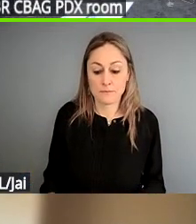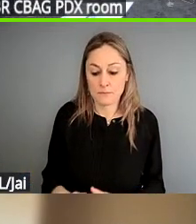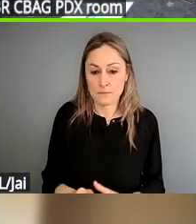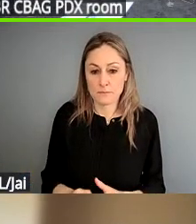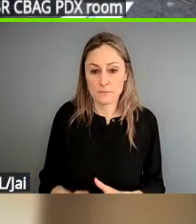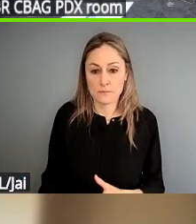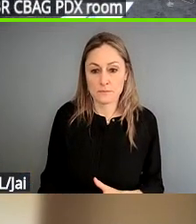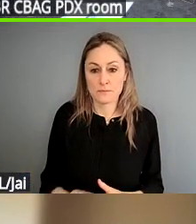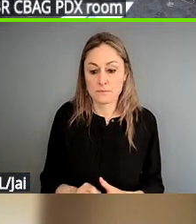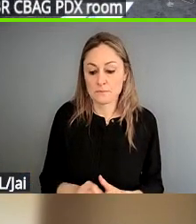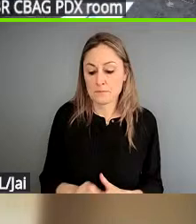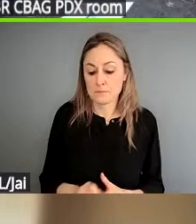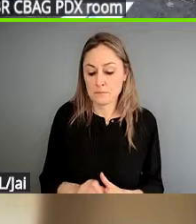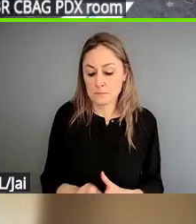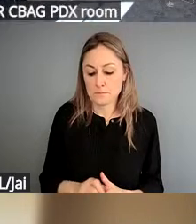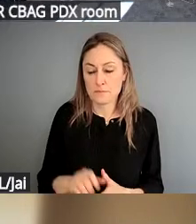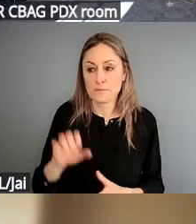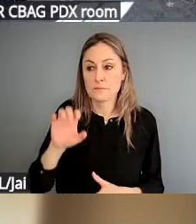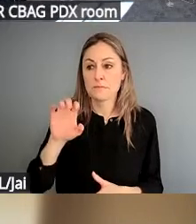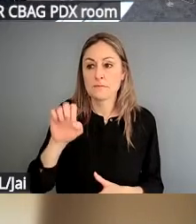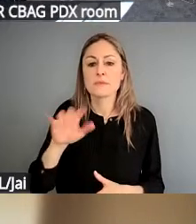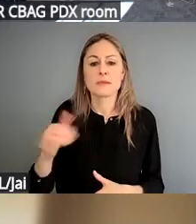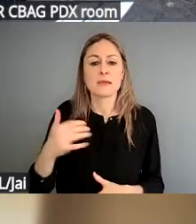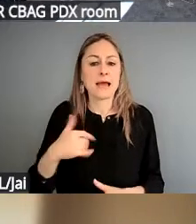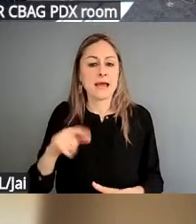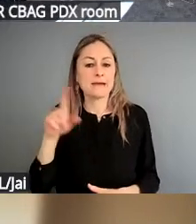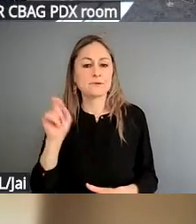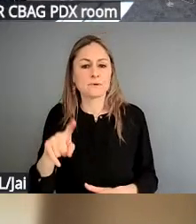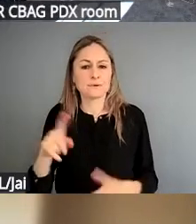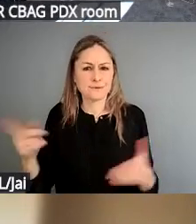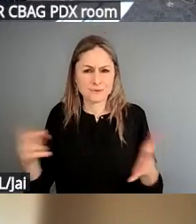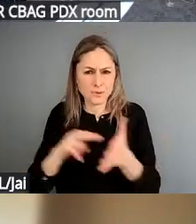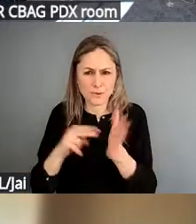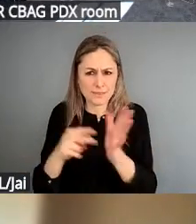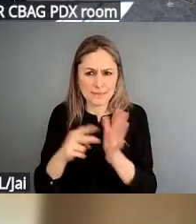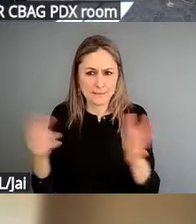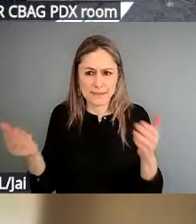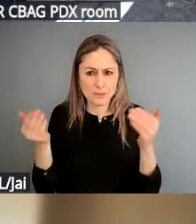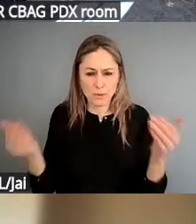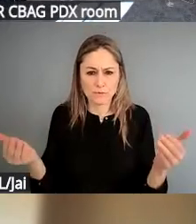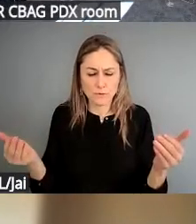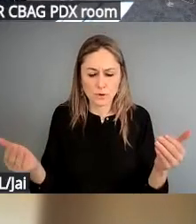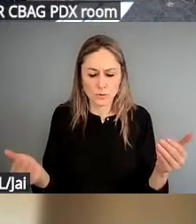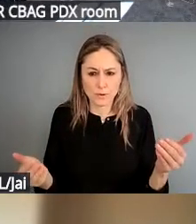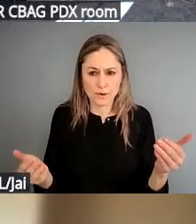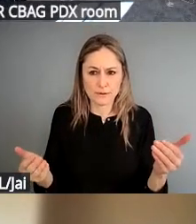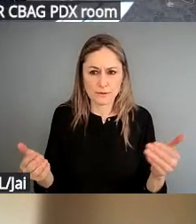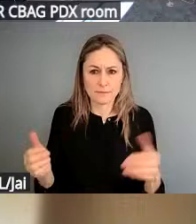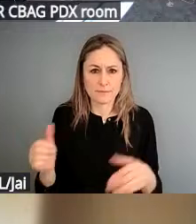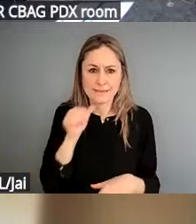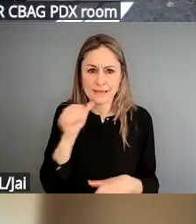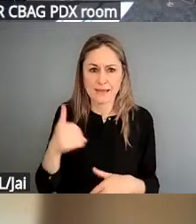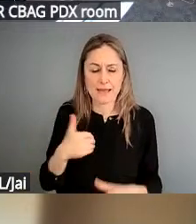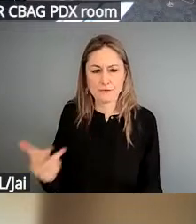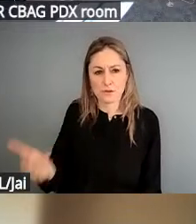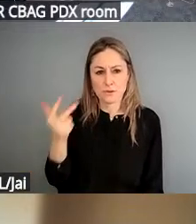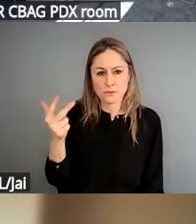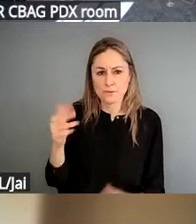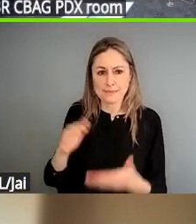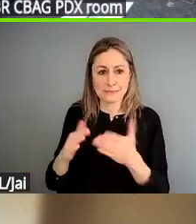Okay. Emily, I have a question. So what does that mean going forward by not having those 3 cities supporting